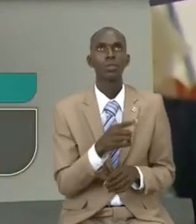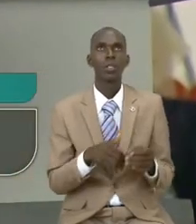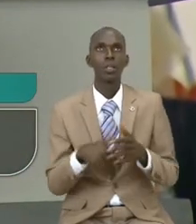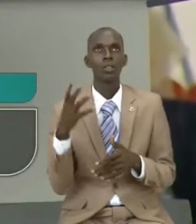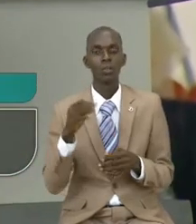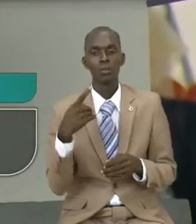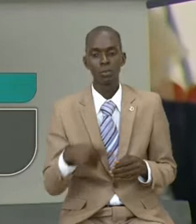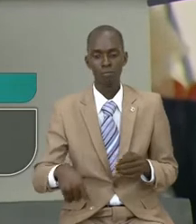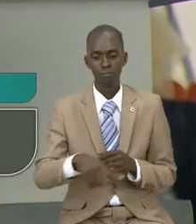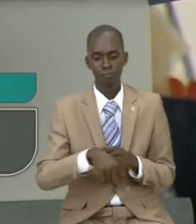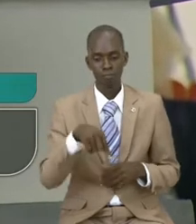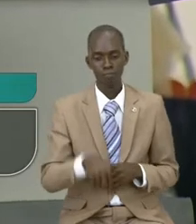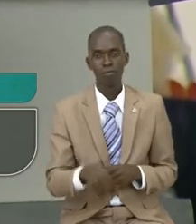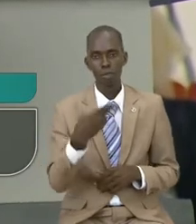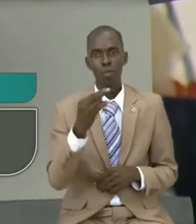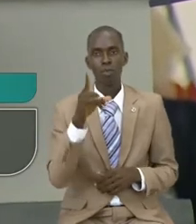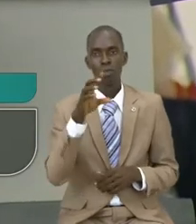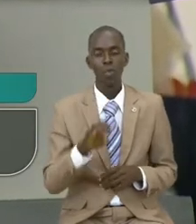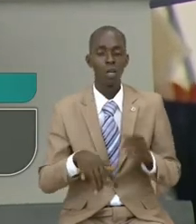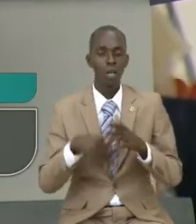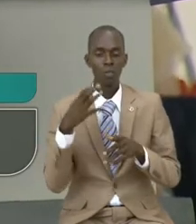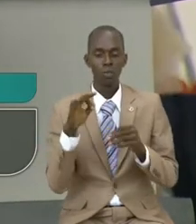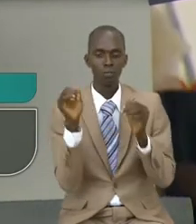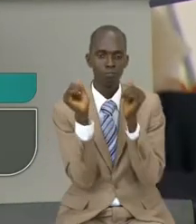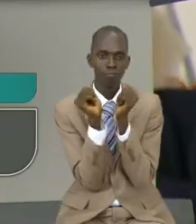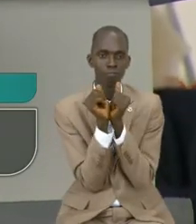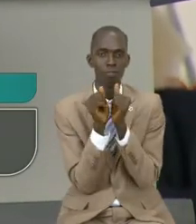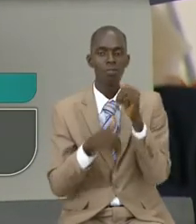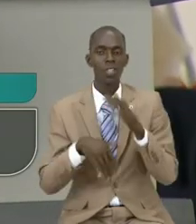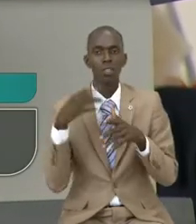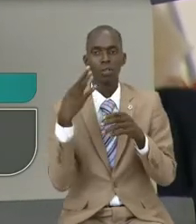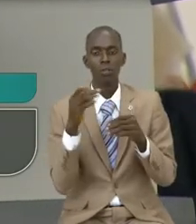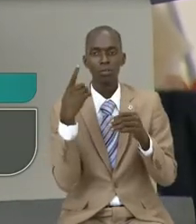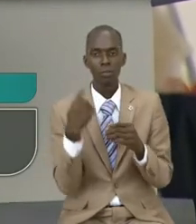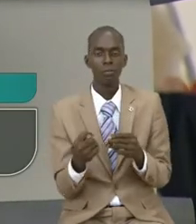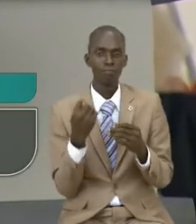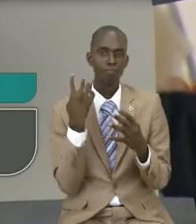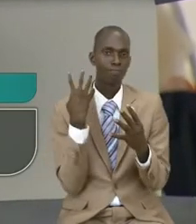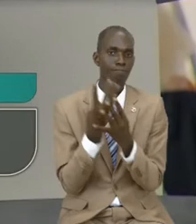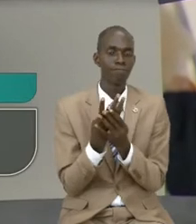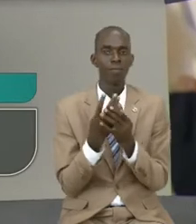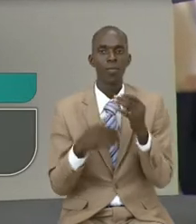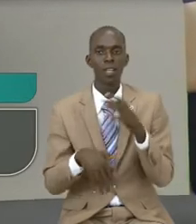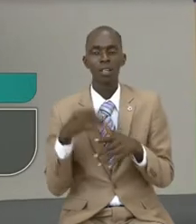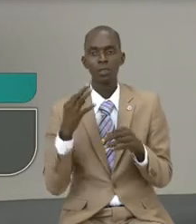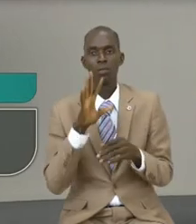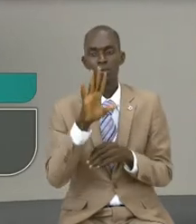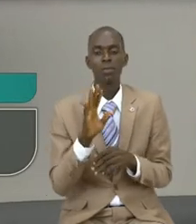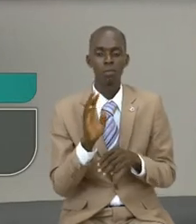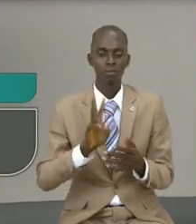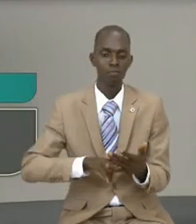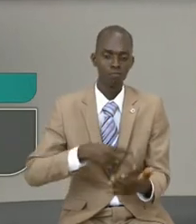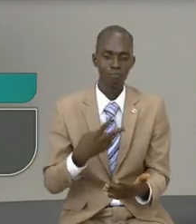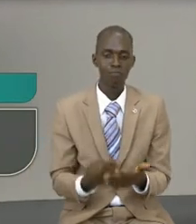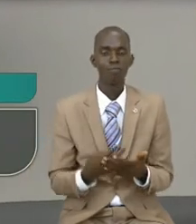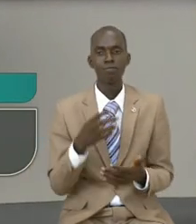dungeon, out of your captivity, out of your bondage, out of your defeat,